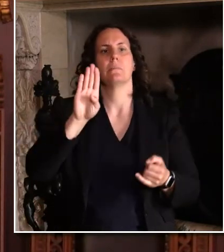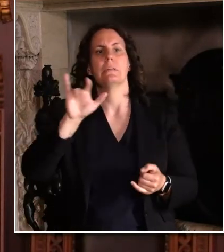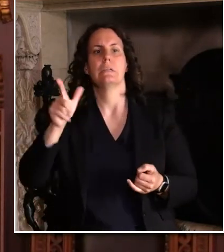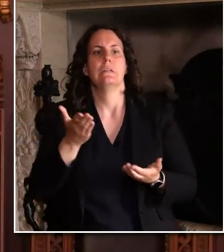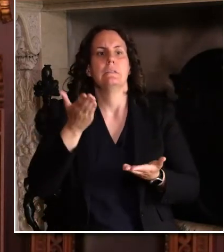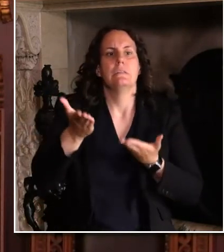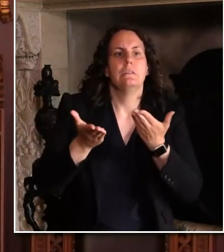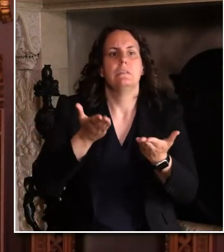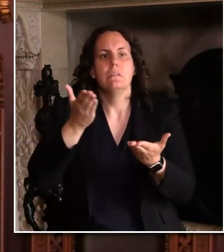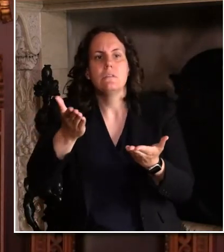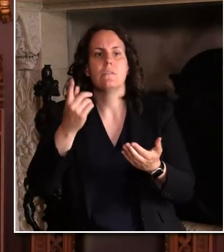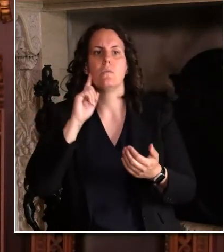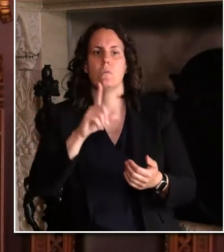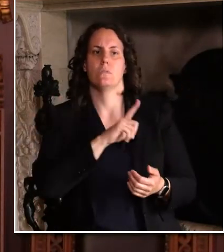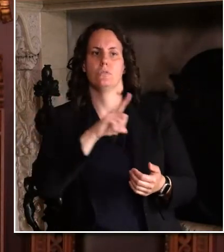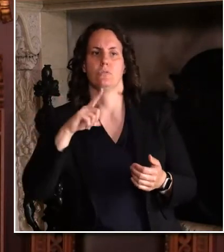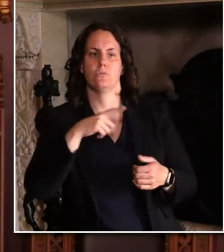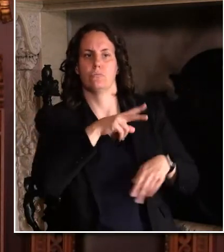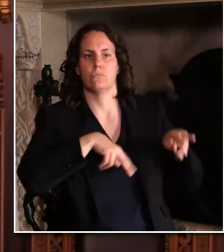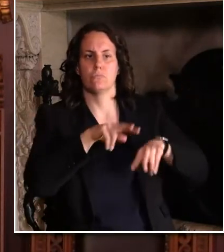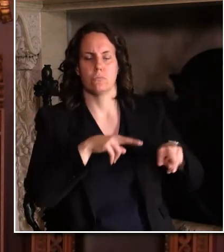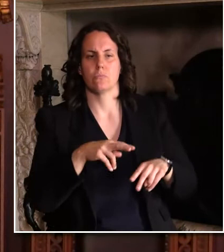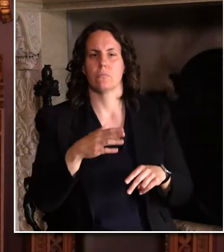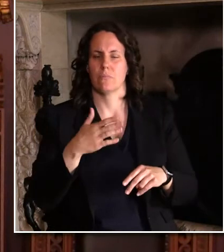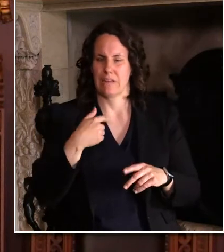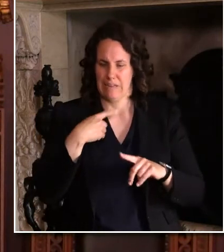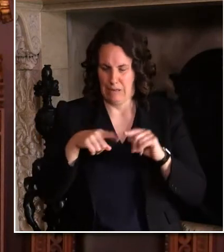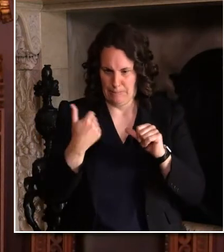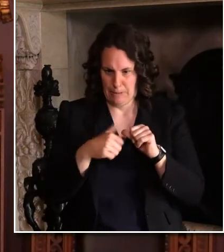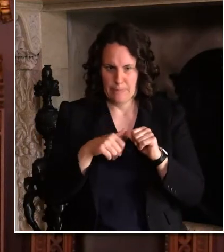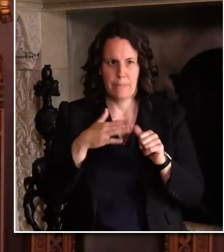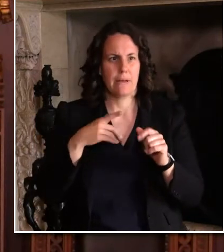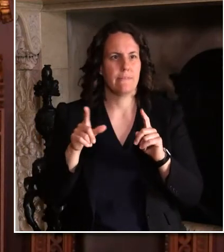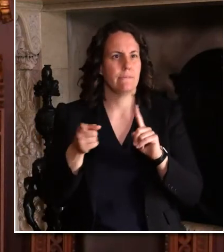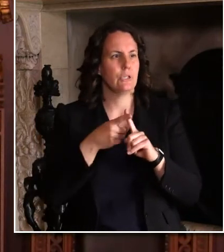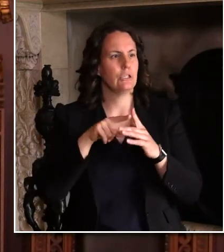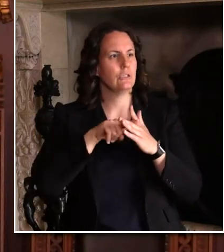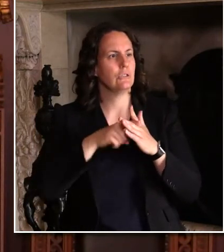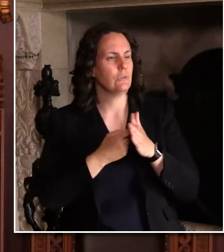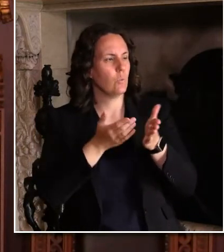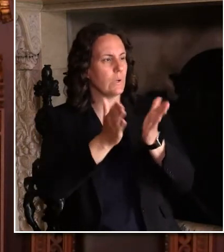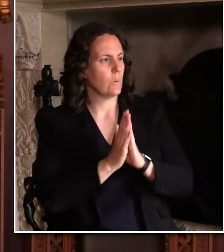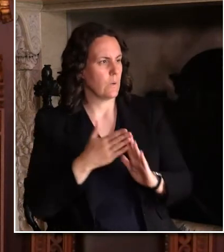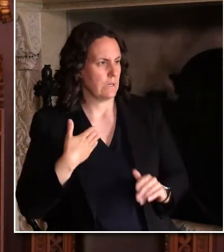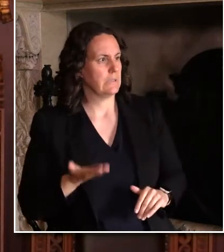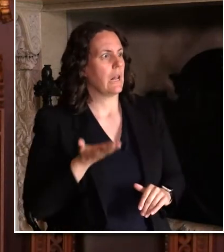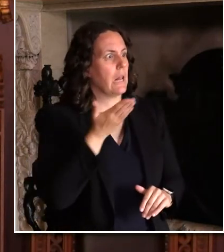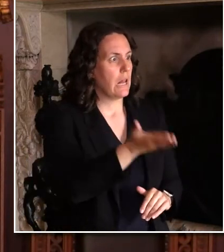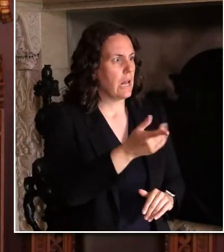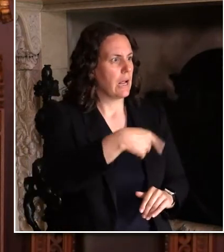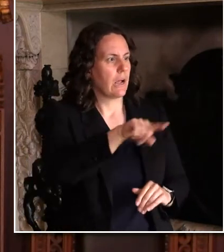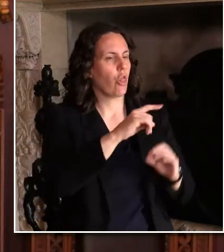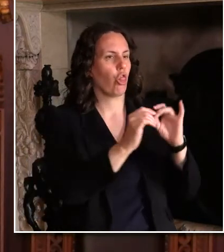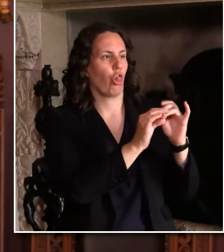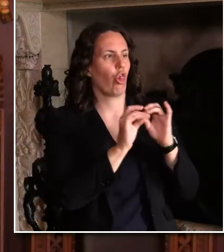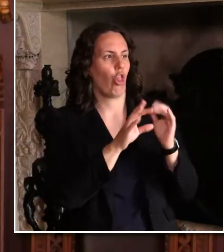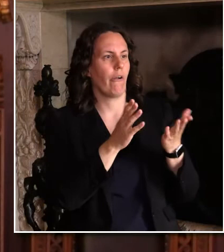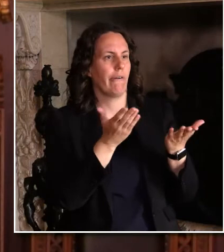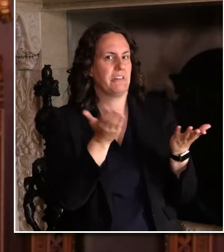of the legislature that went nowhere. So I don't exactly remember that, but certainly we will look at it,